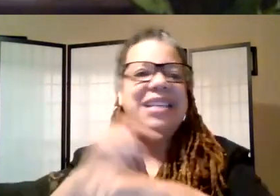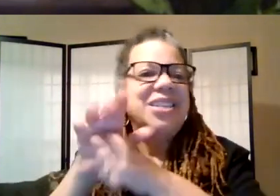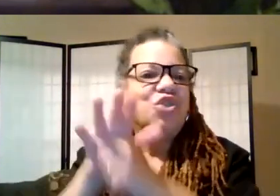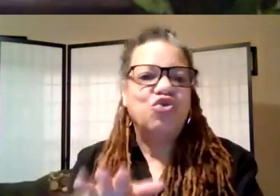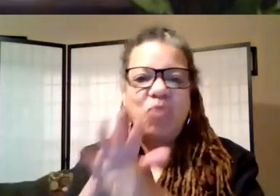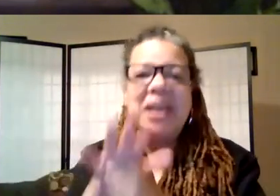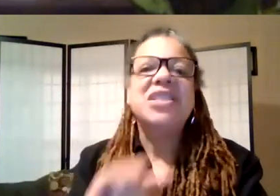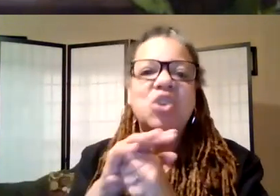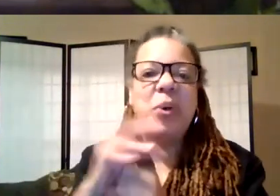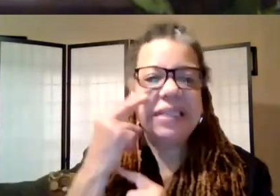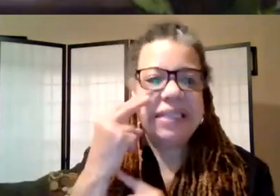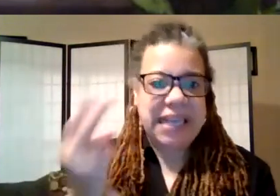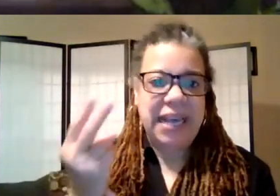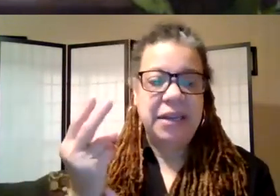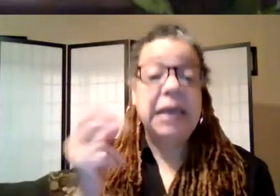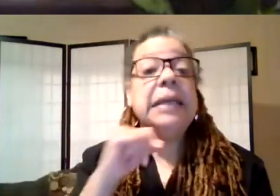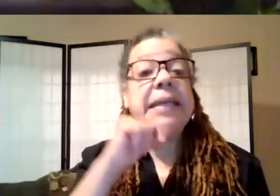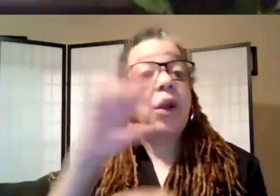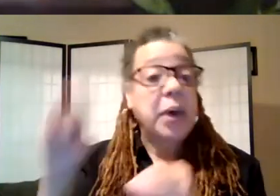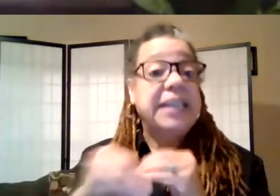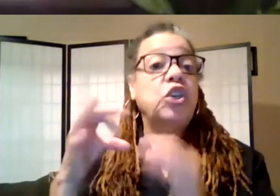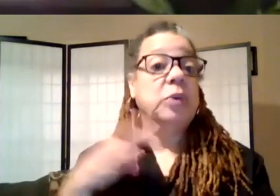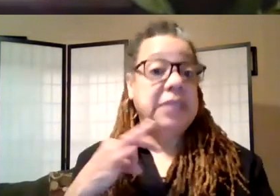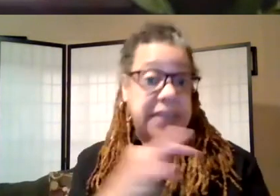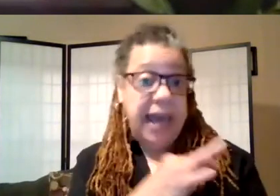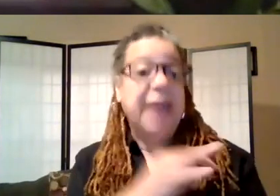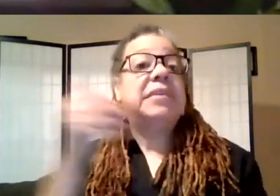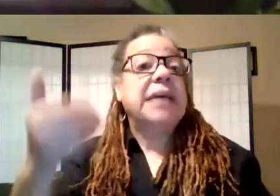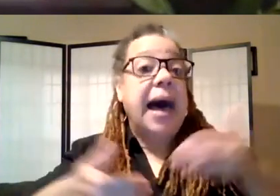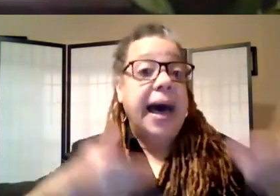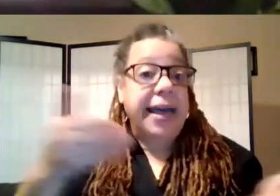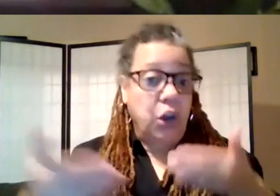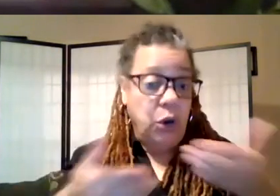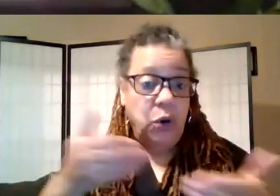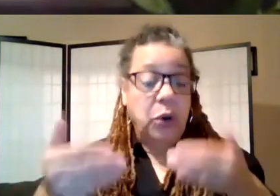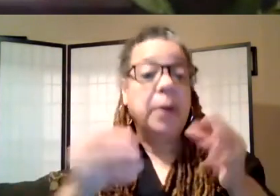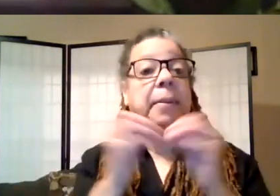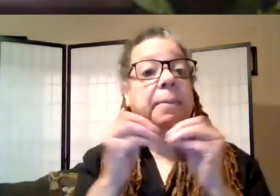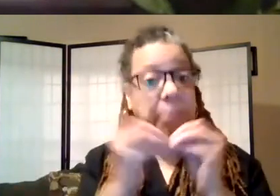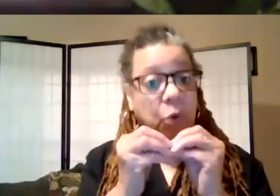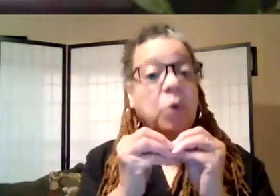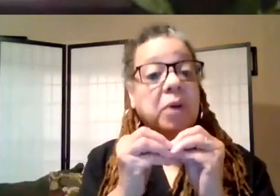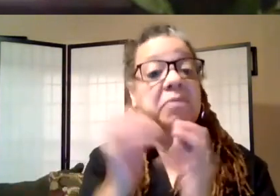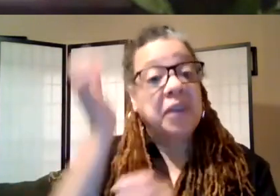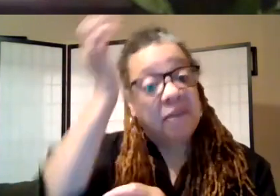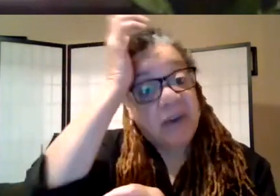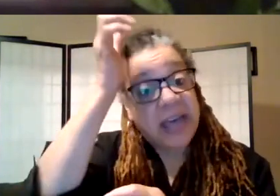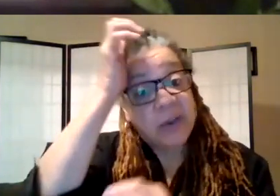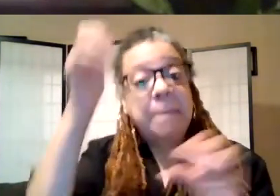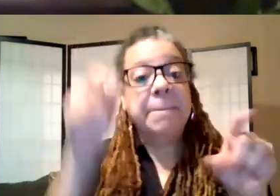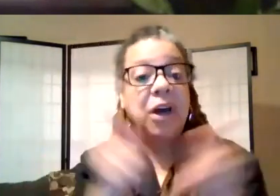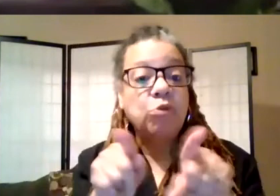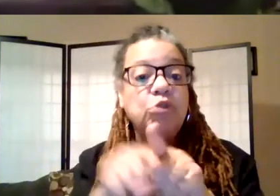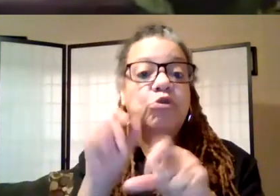wildfires itself. So it's going to not only provide some additional funding for staffing, very critically needed by our firefighters, but it's also going to work